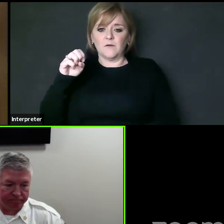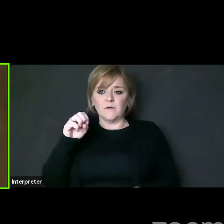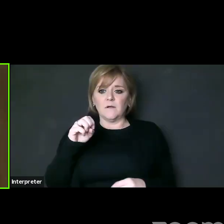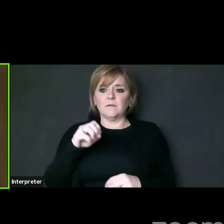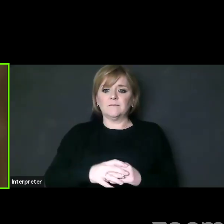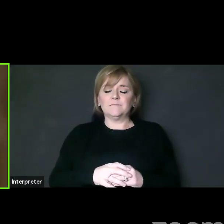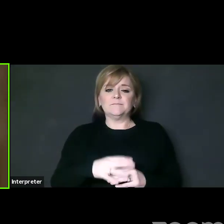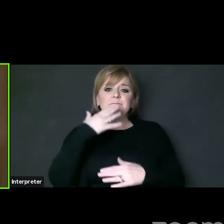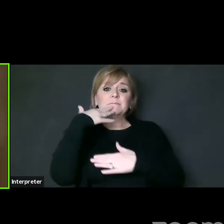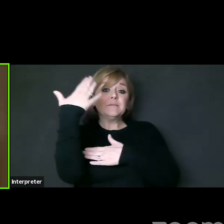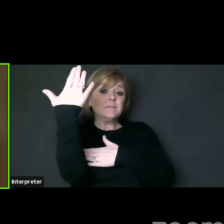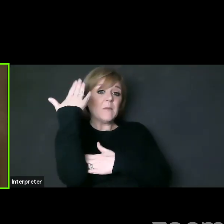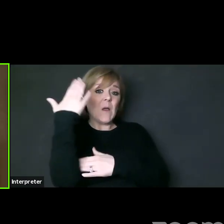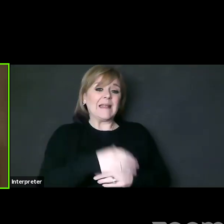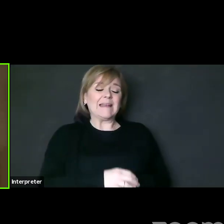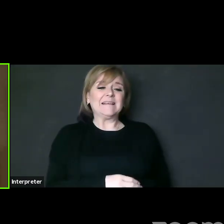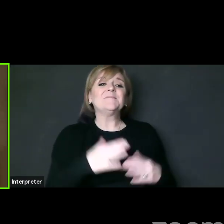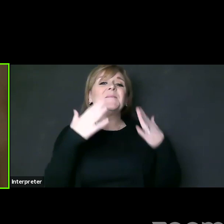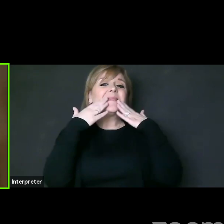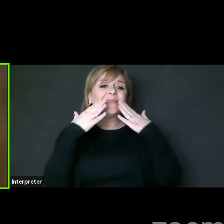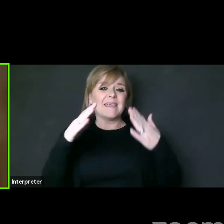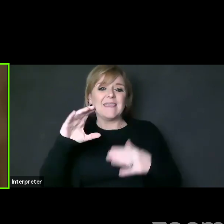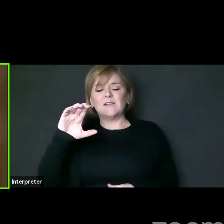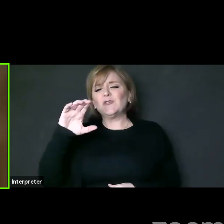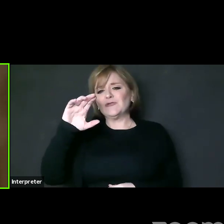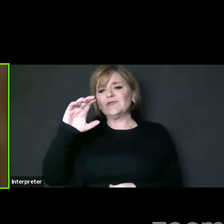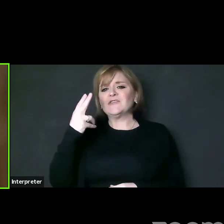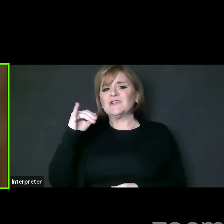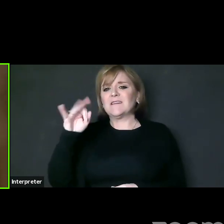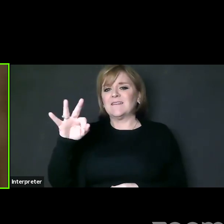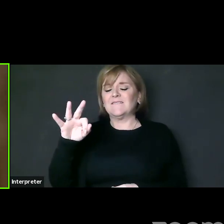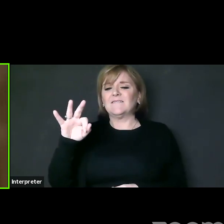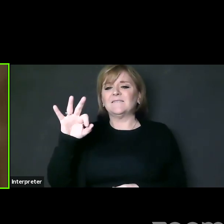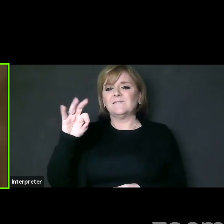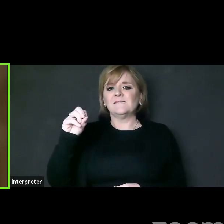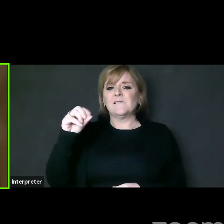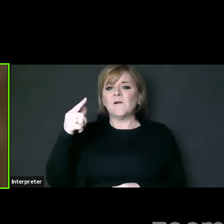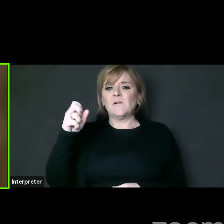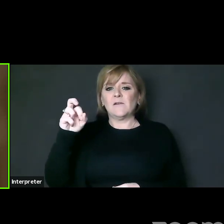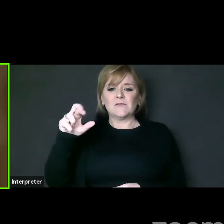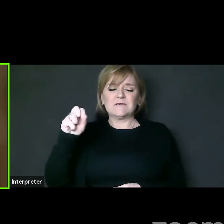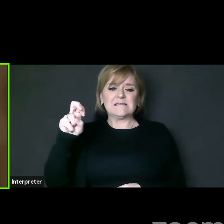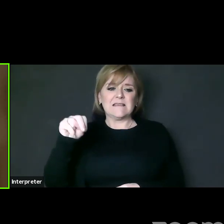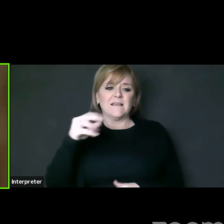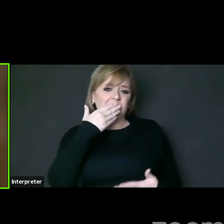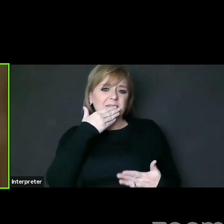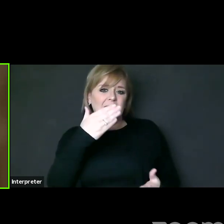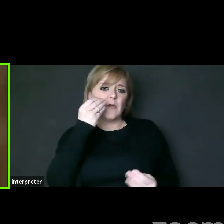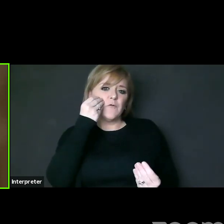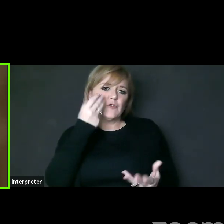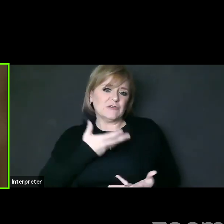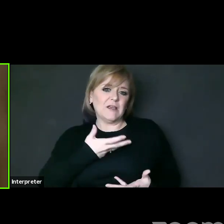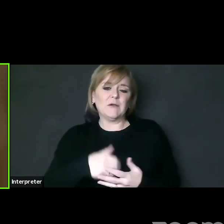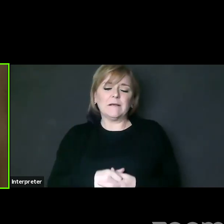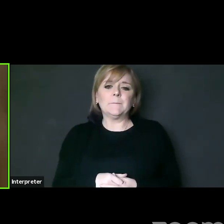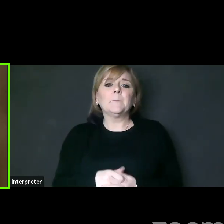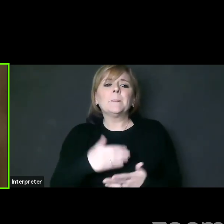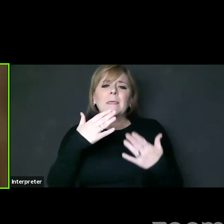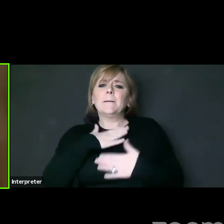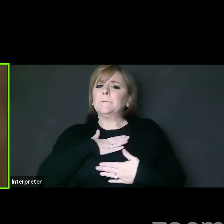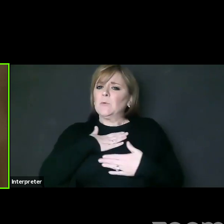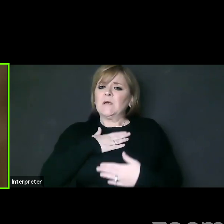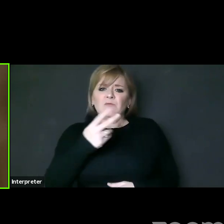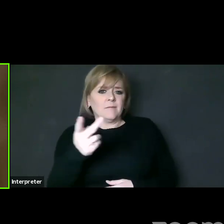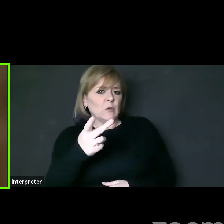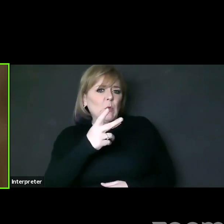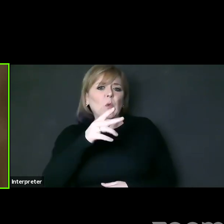Good morning. Thank you, Chief. Thanks for sharing with us that update. I appreciate you and Chief Mitchell and